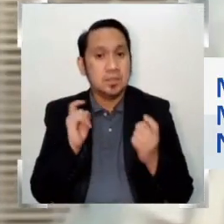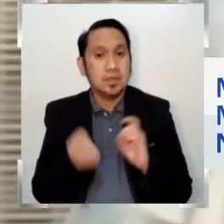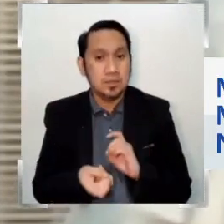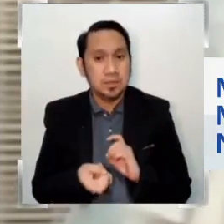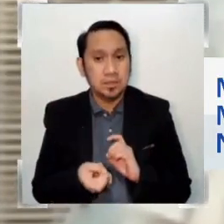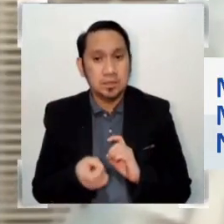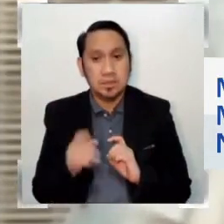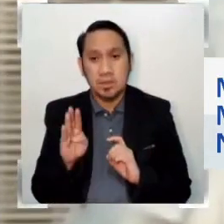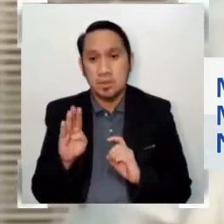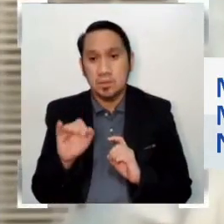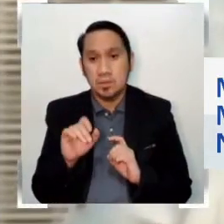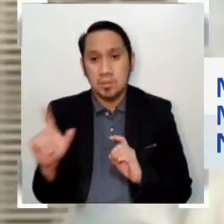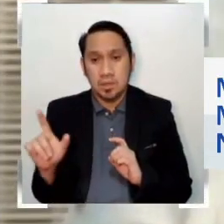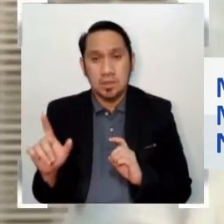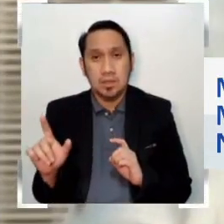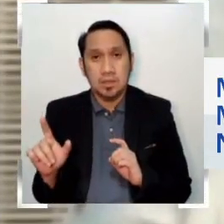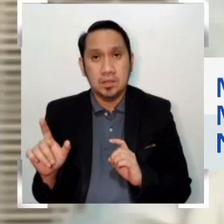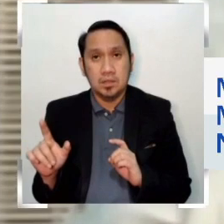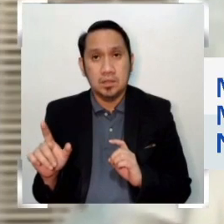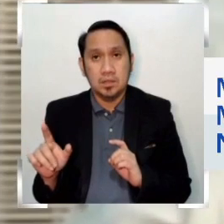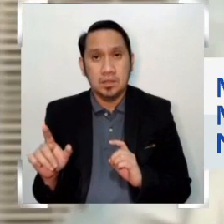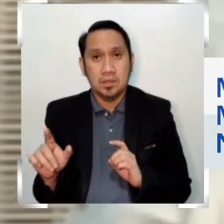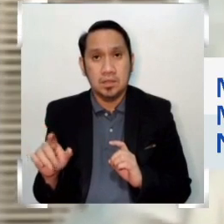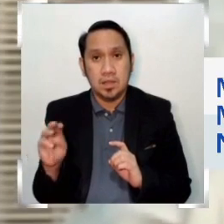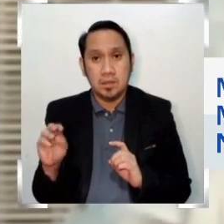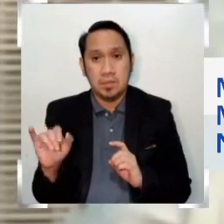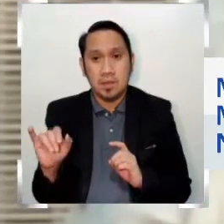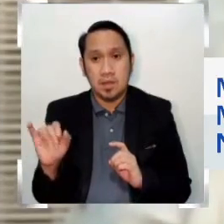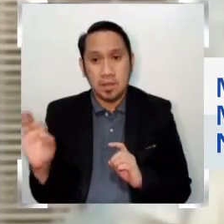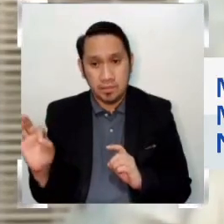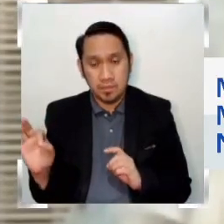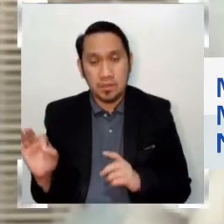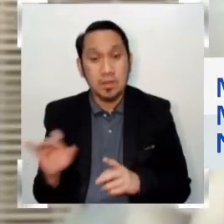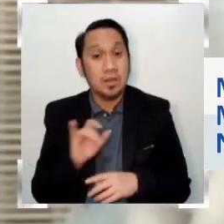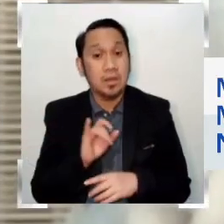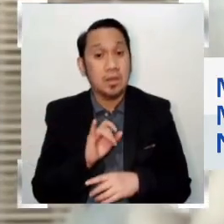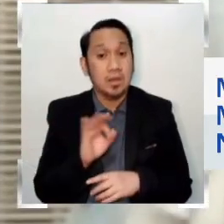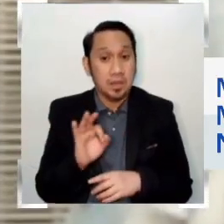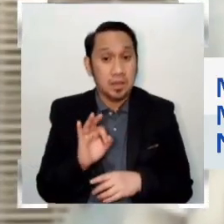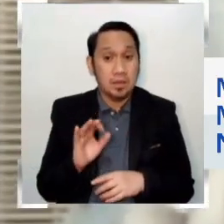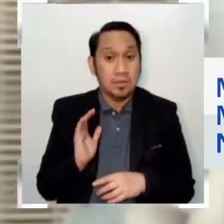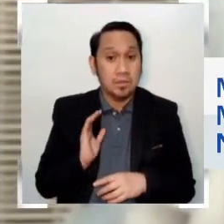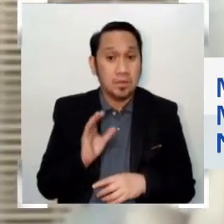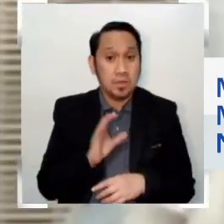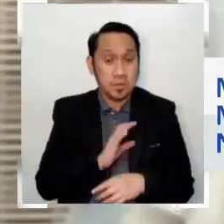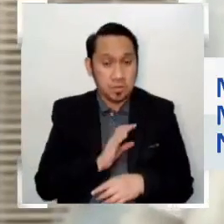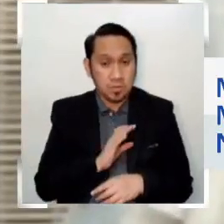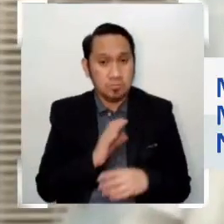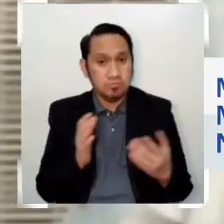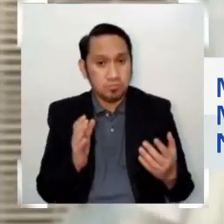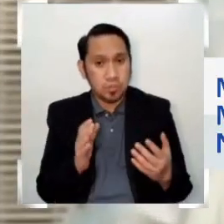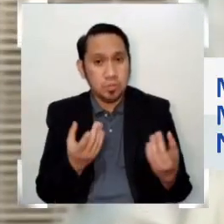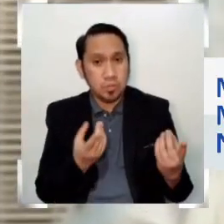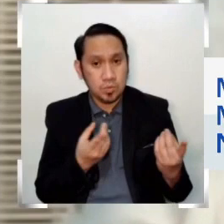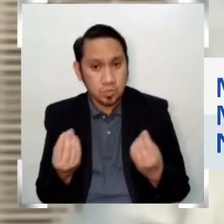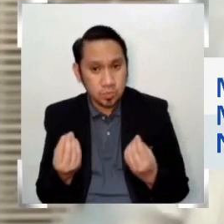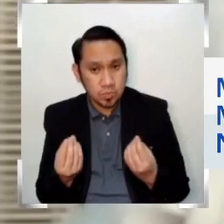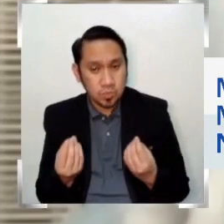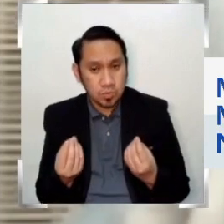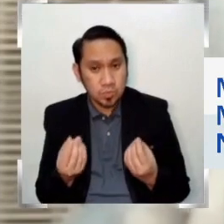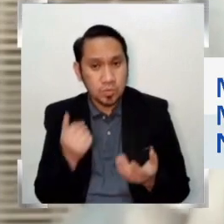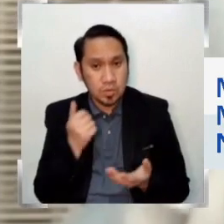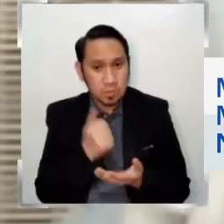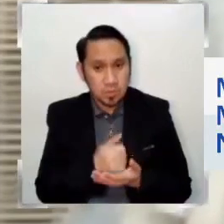MIF. Because if the House is leadership is going to do that, then there is a need to recall the